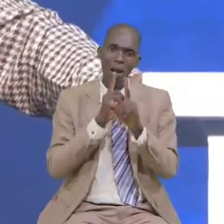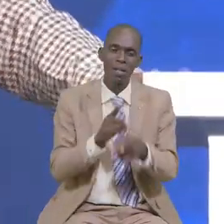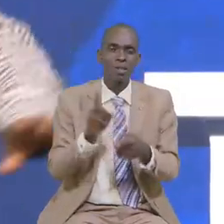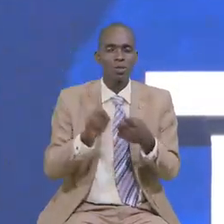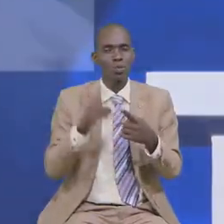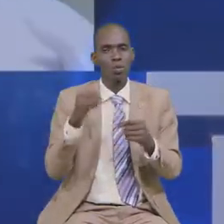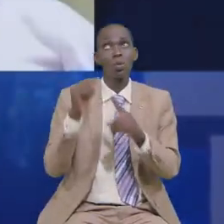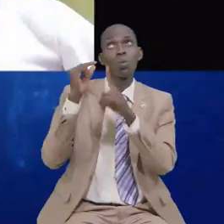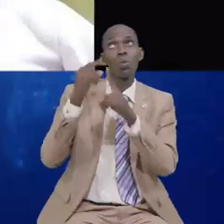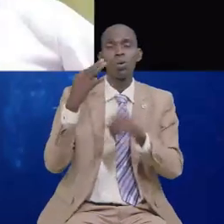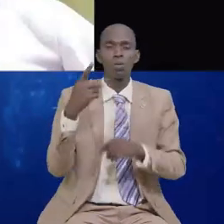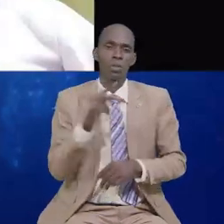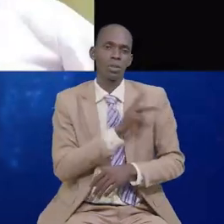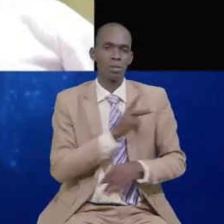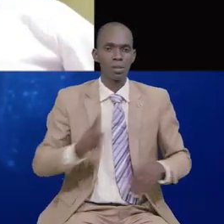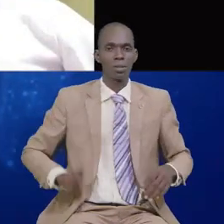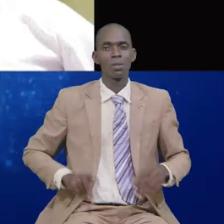the king.